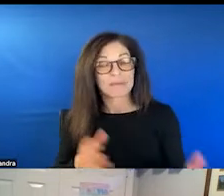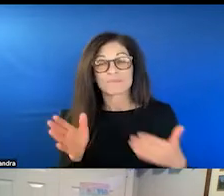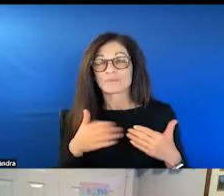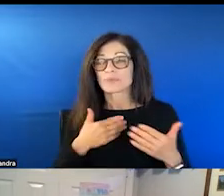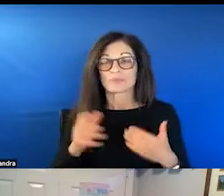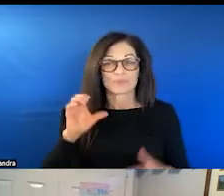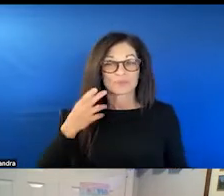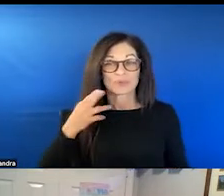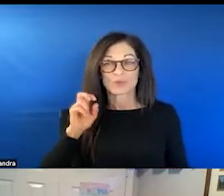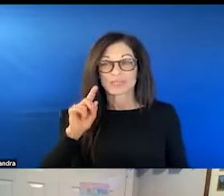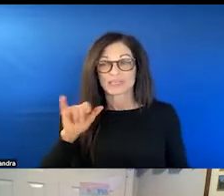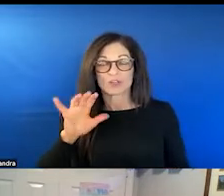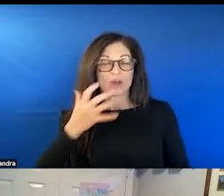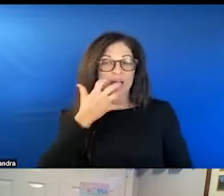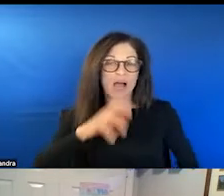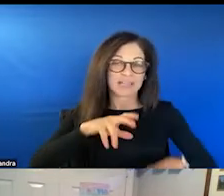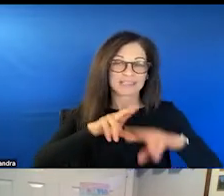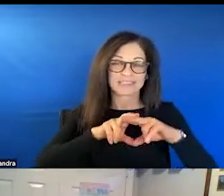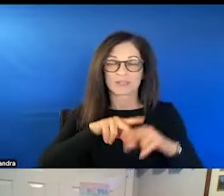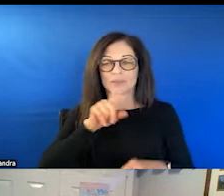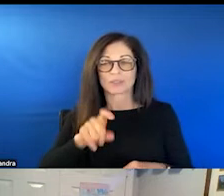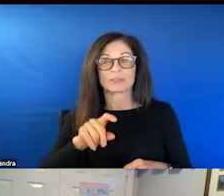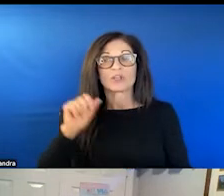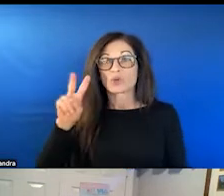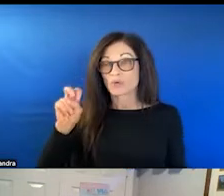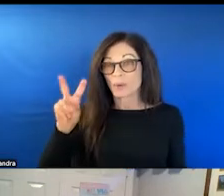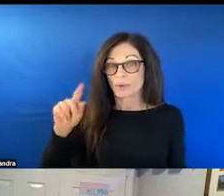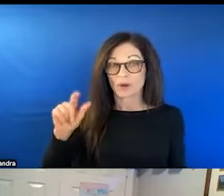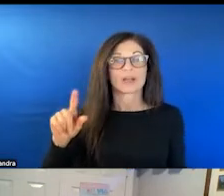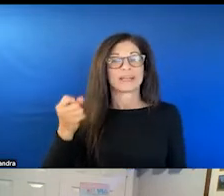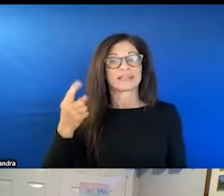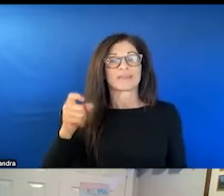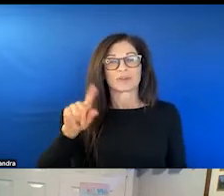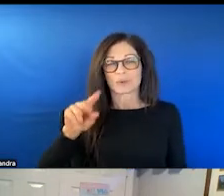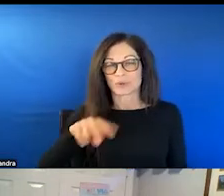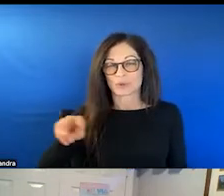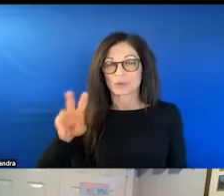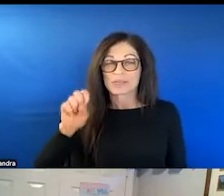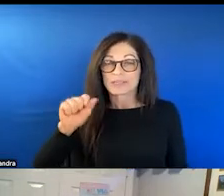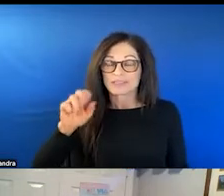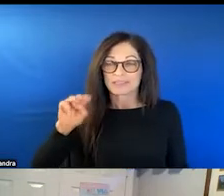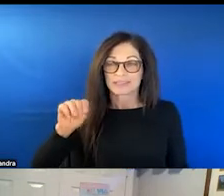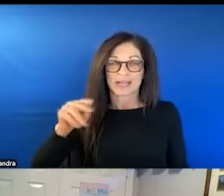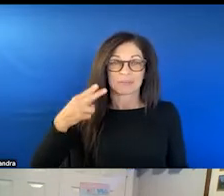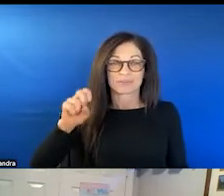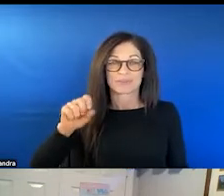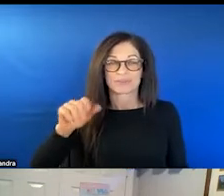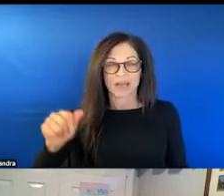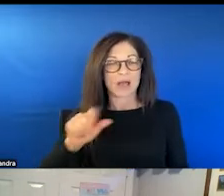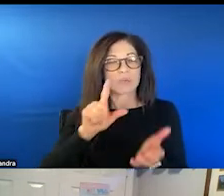a hot seat question. On November 11th of 2022, SAMHSA published the National Guidelines for Child and Youth